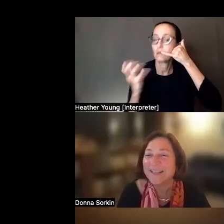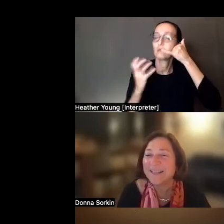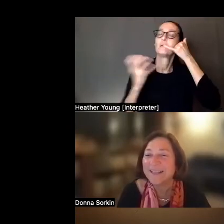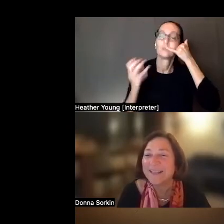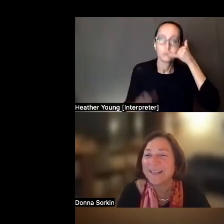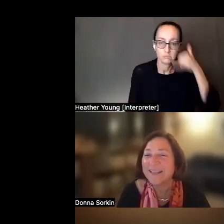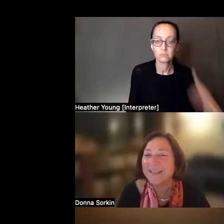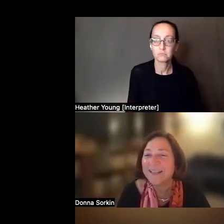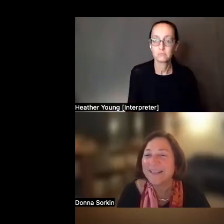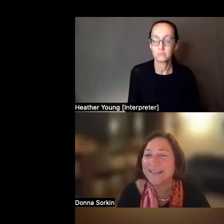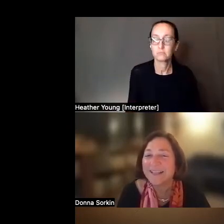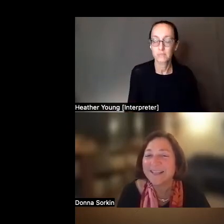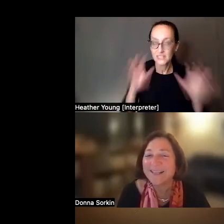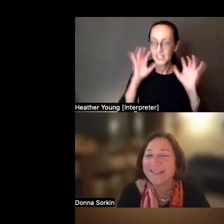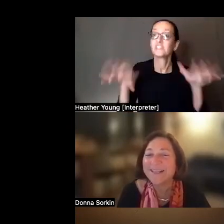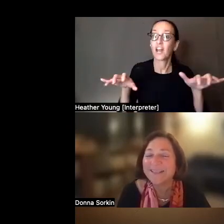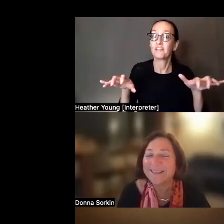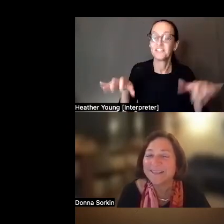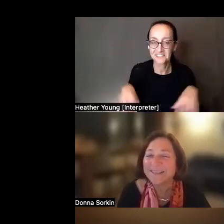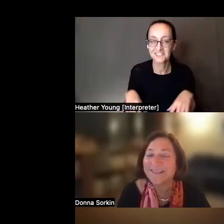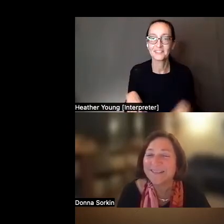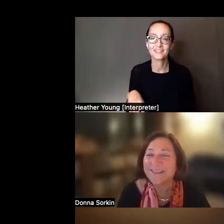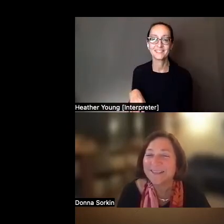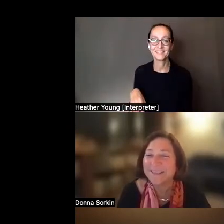just stunning to me. I think that that's